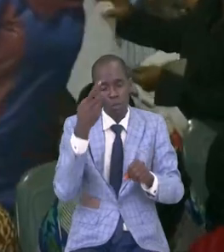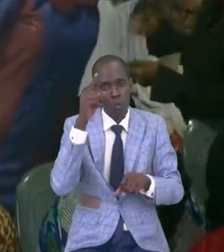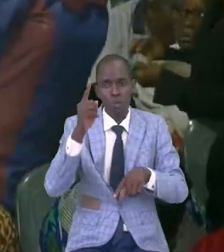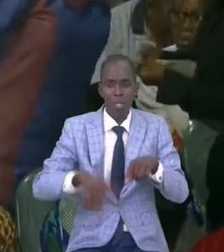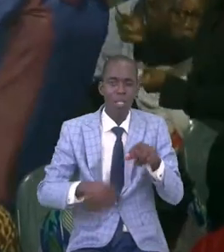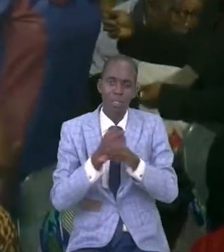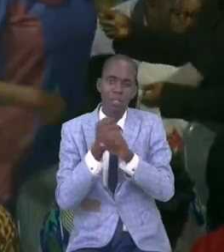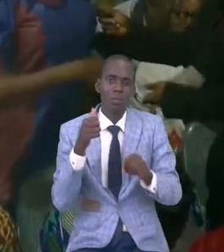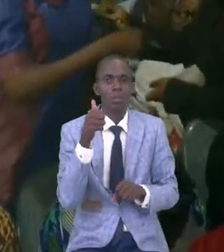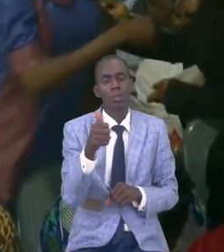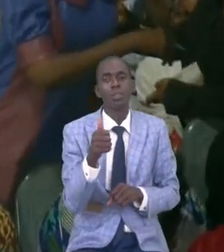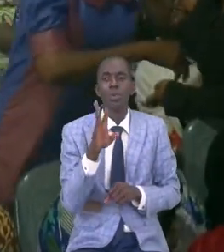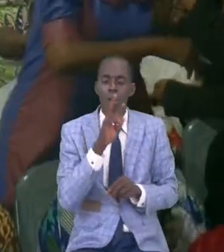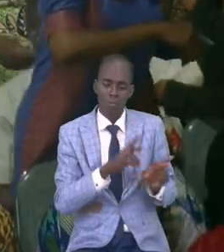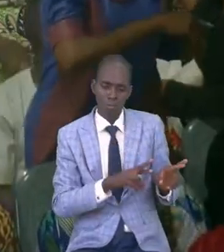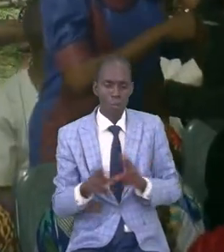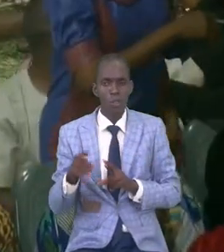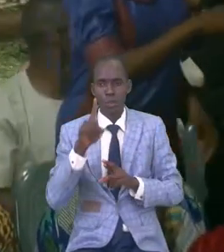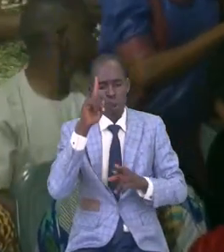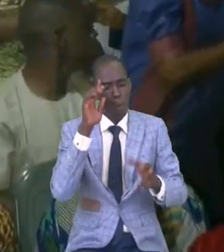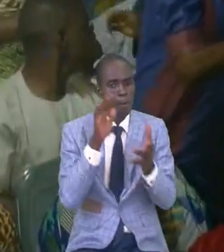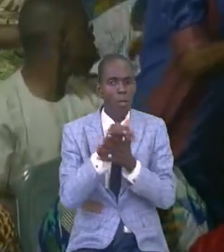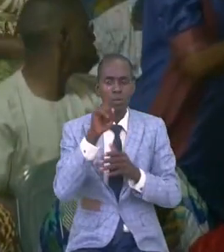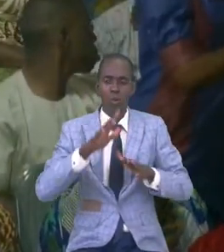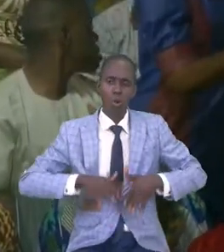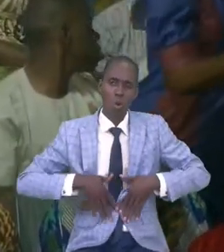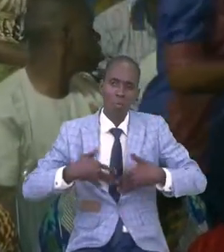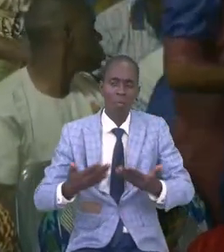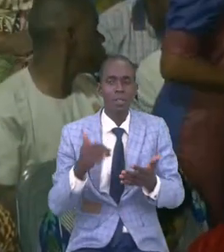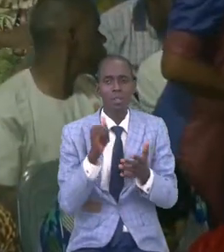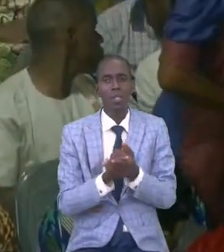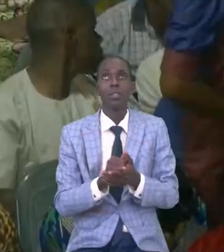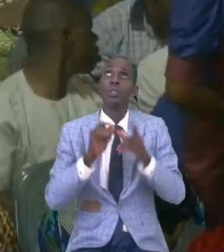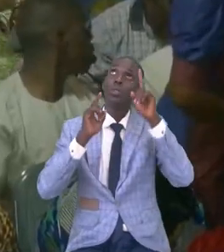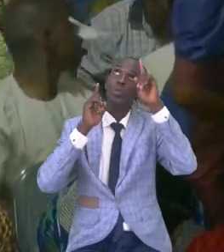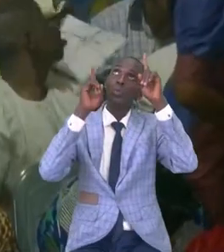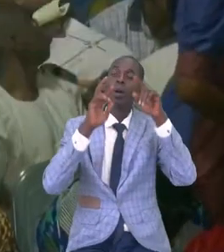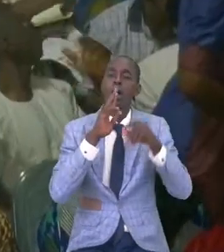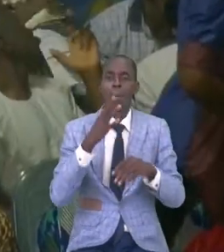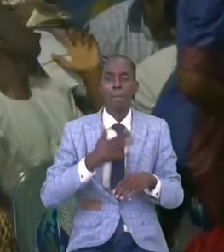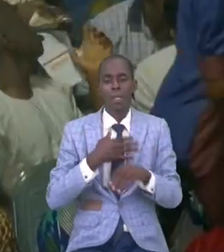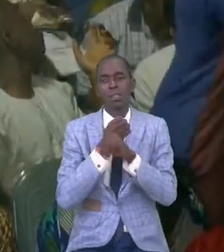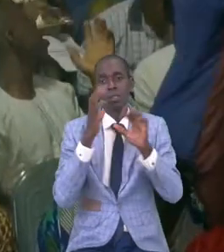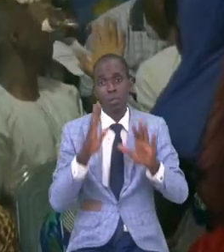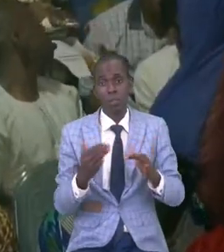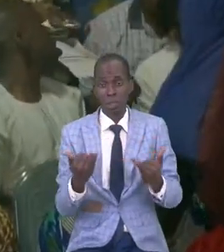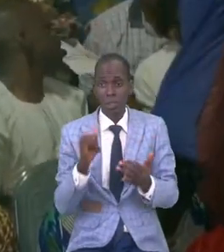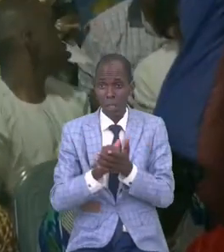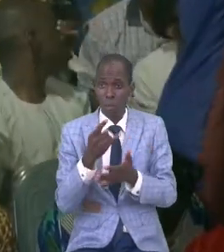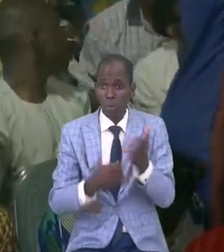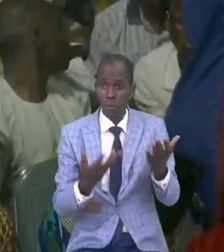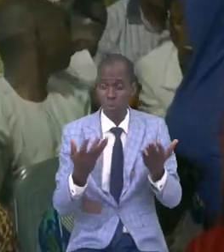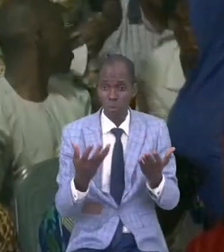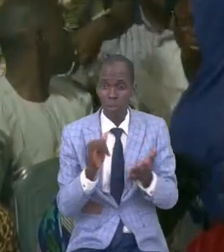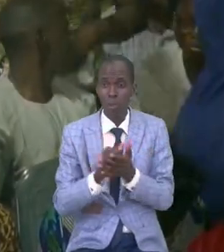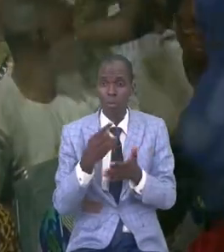I accept, I believe, I confess that you are my Savior now. Stand up there. God bless you.